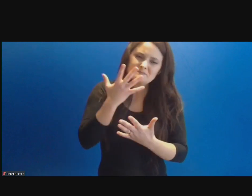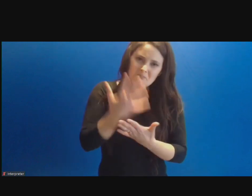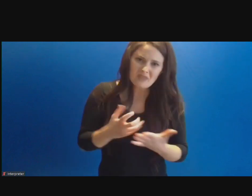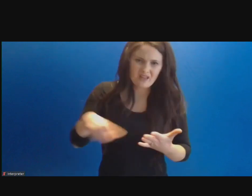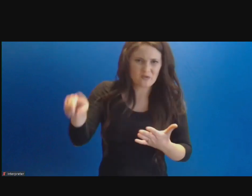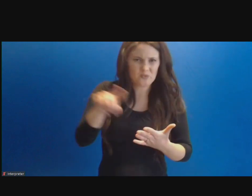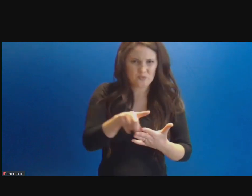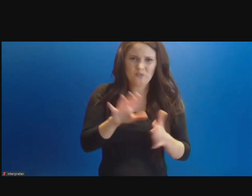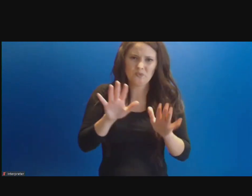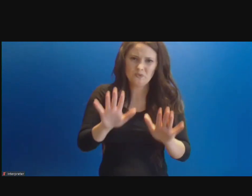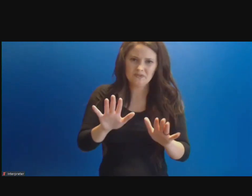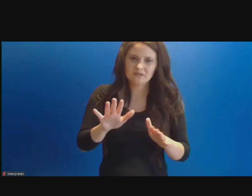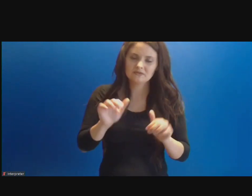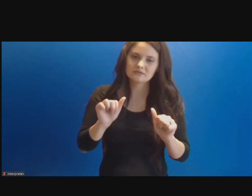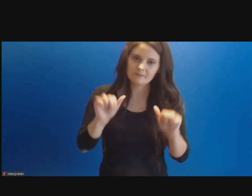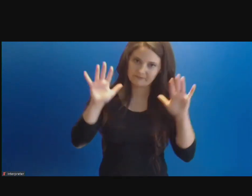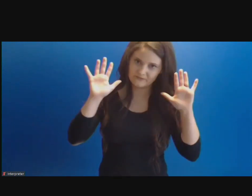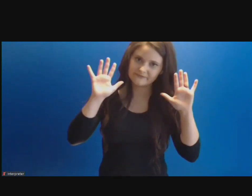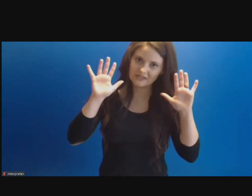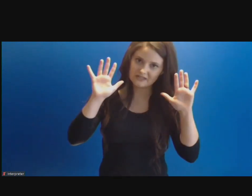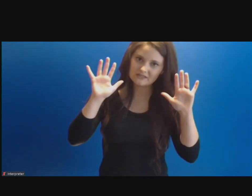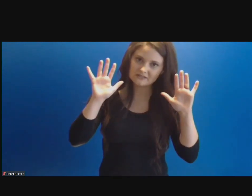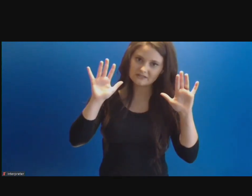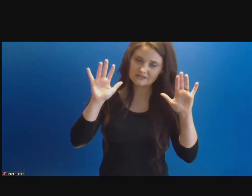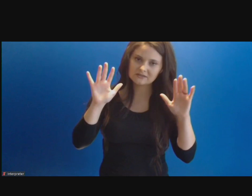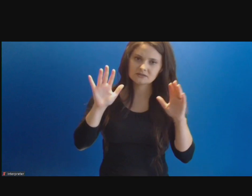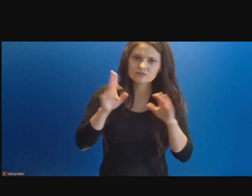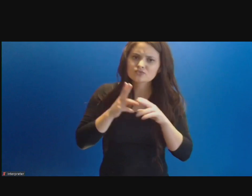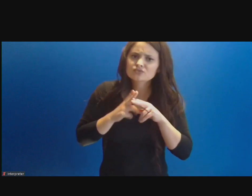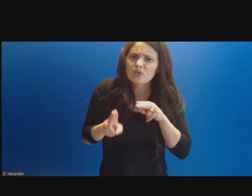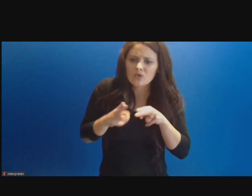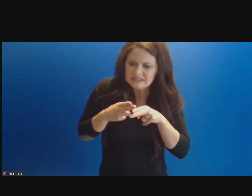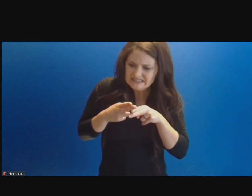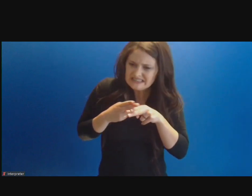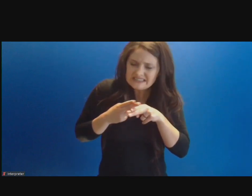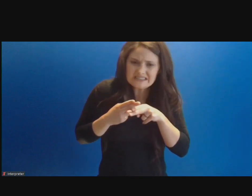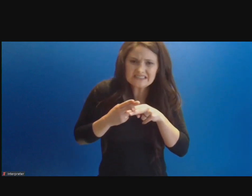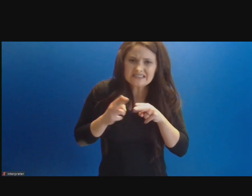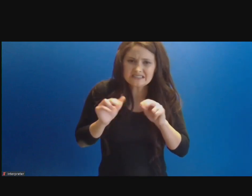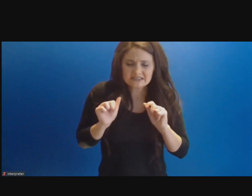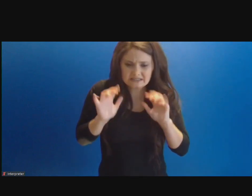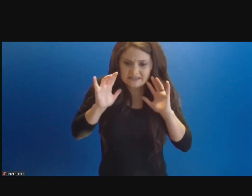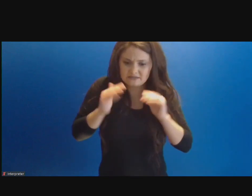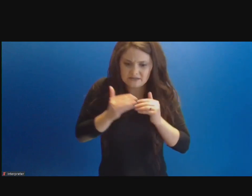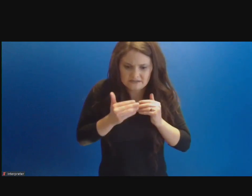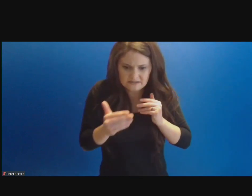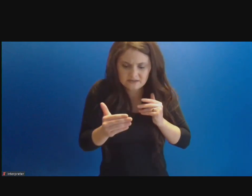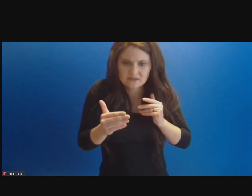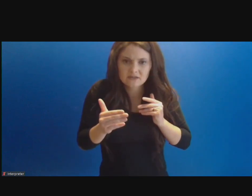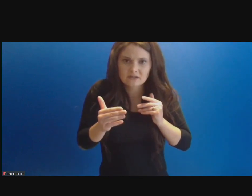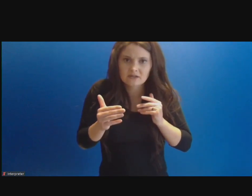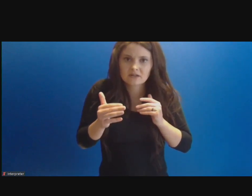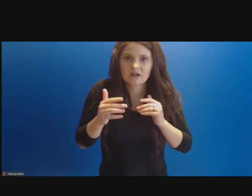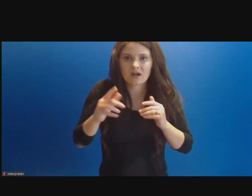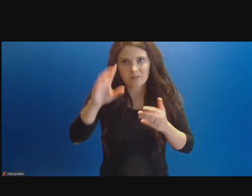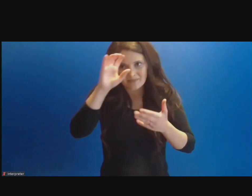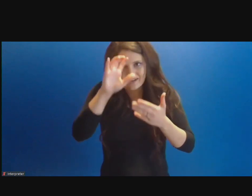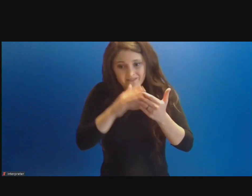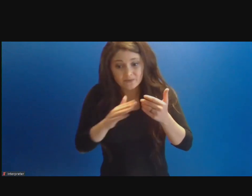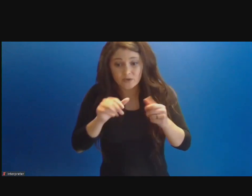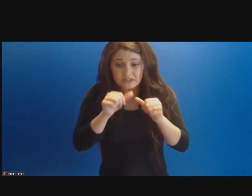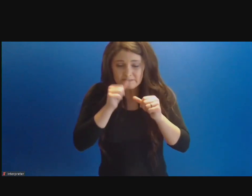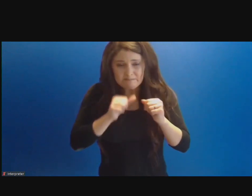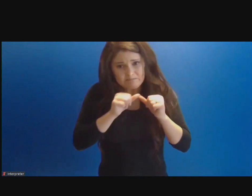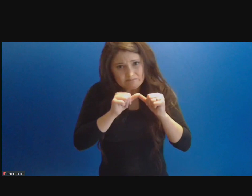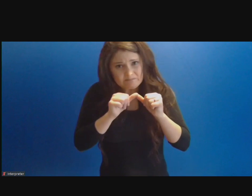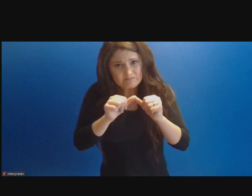to sacrifice. It's a short-term sacrifice for, I believe, a faster, fuller recovery.